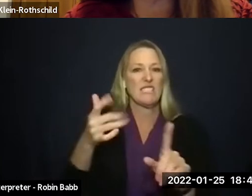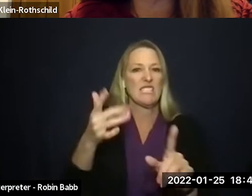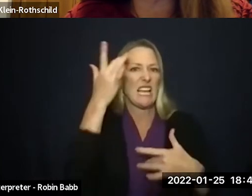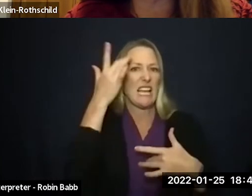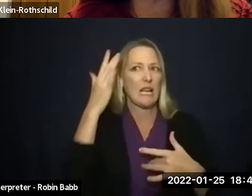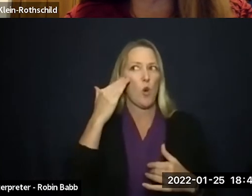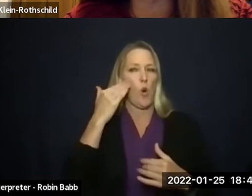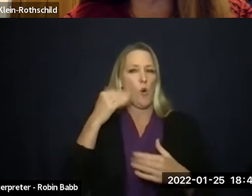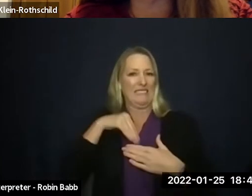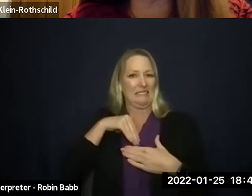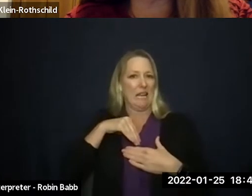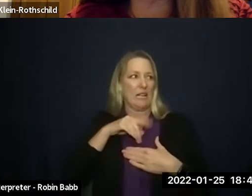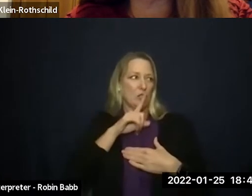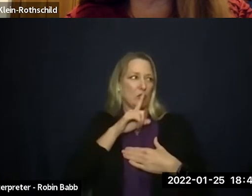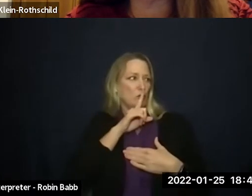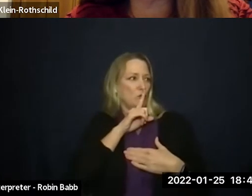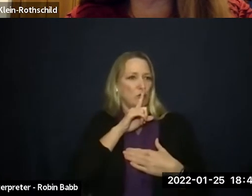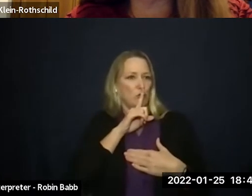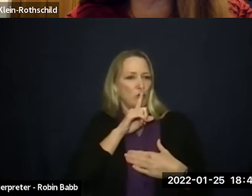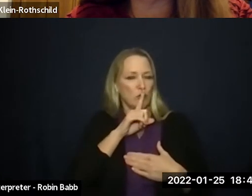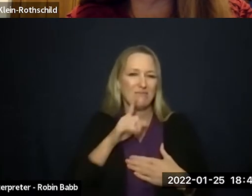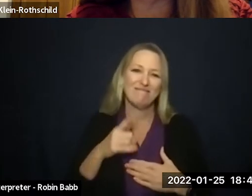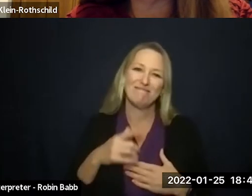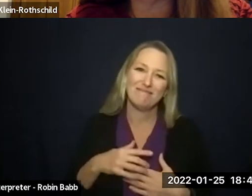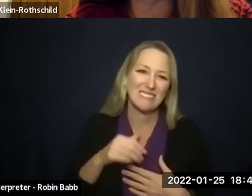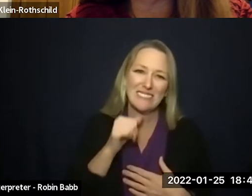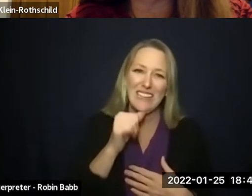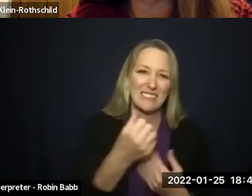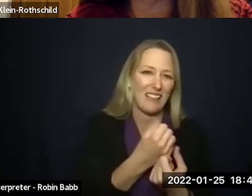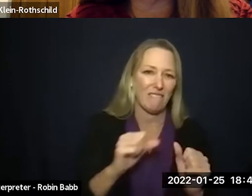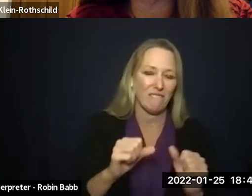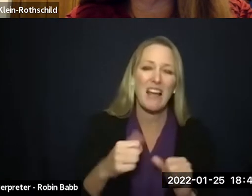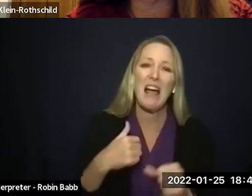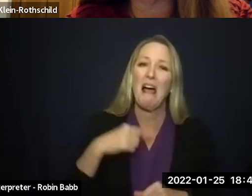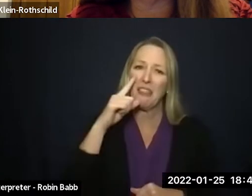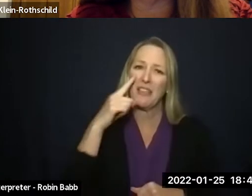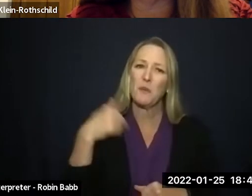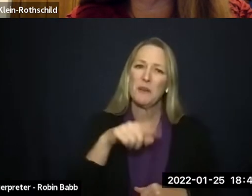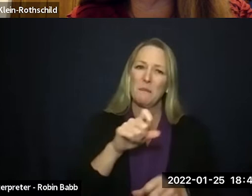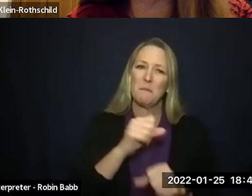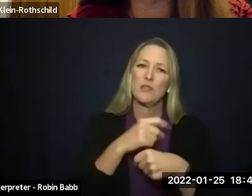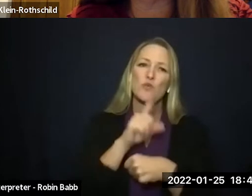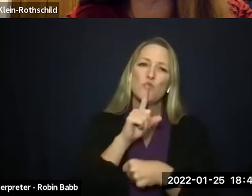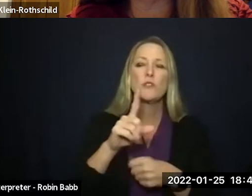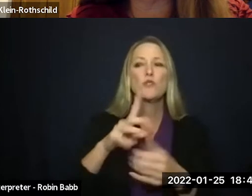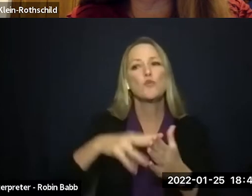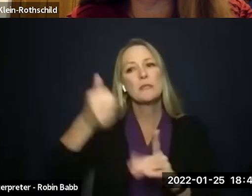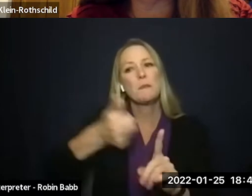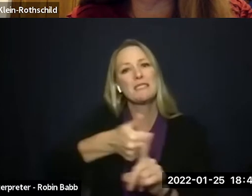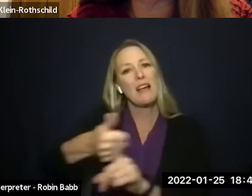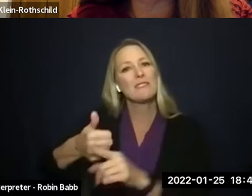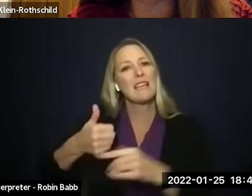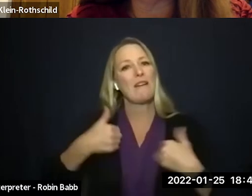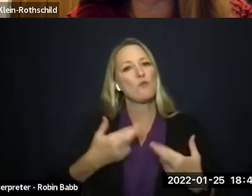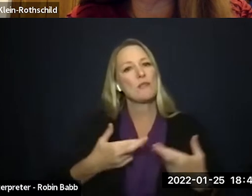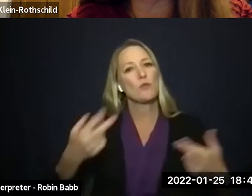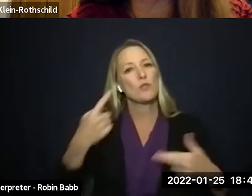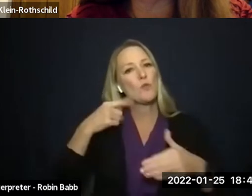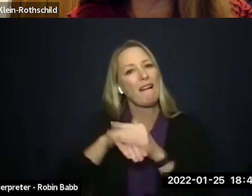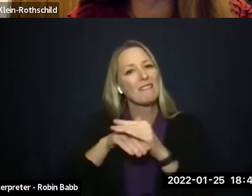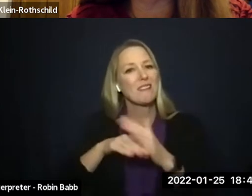response i believe the district must take action to ensure that students have sufficient resources to temporarily access schooling from